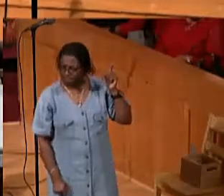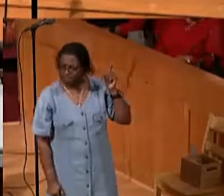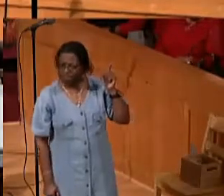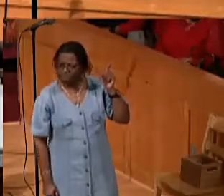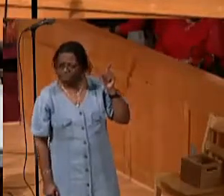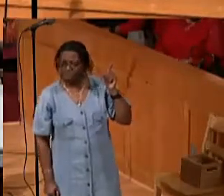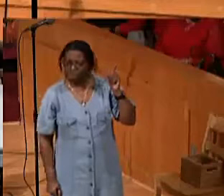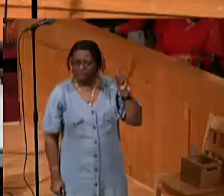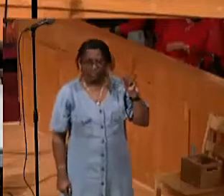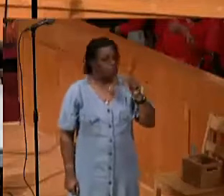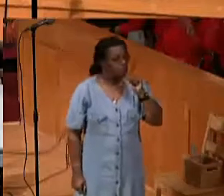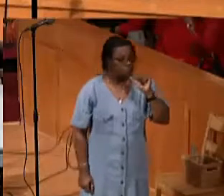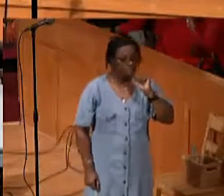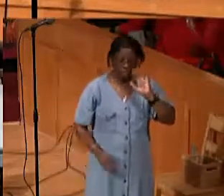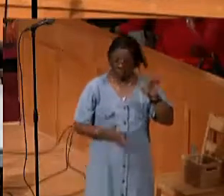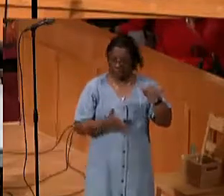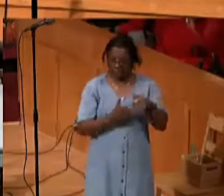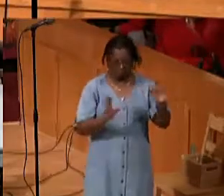of attraction.